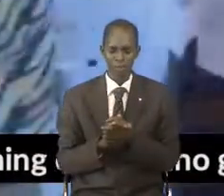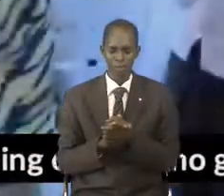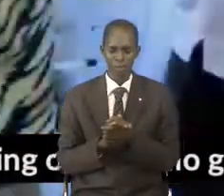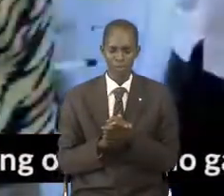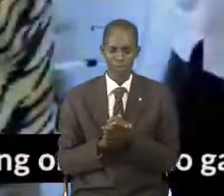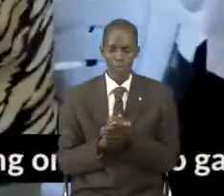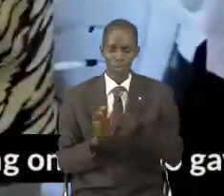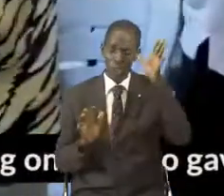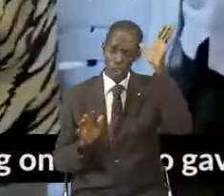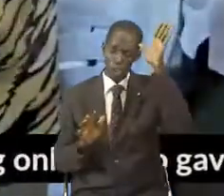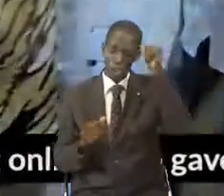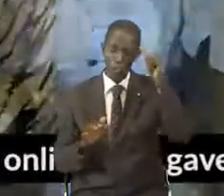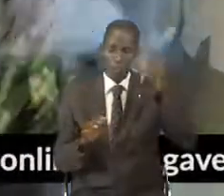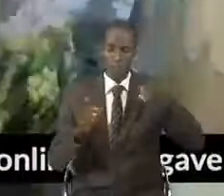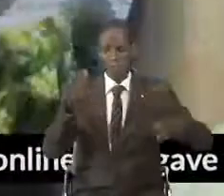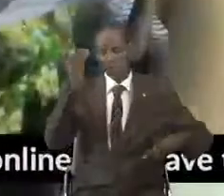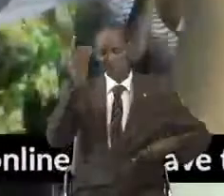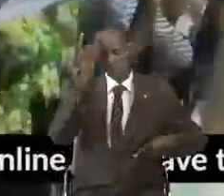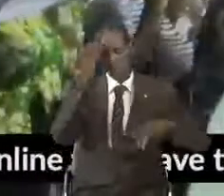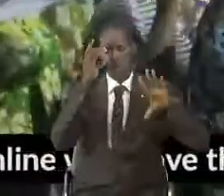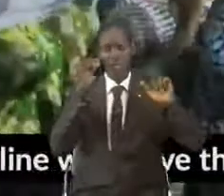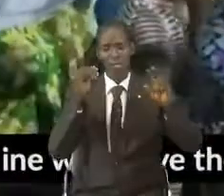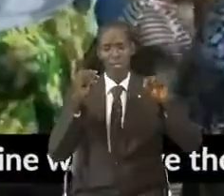Come out in Jesus' name.